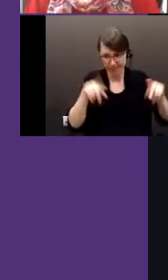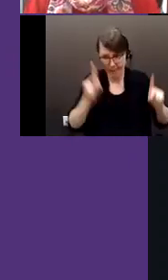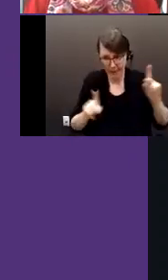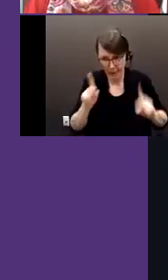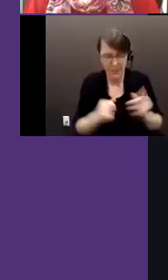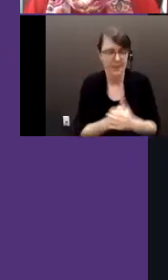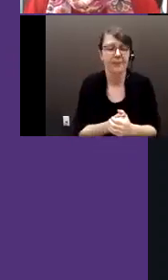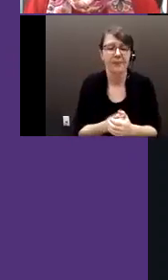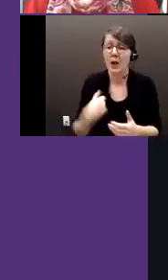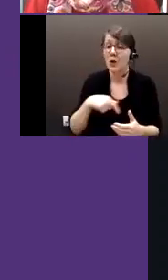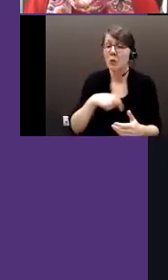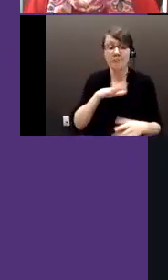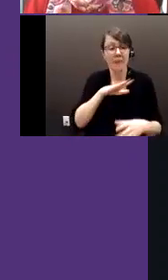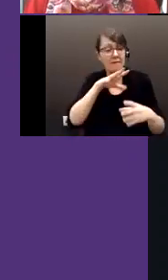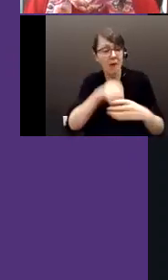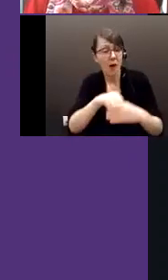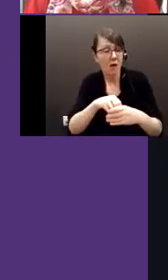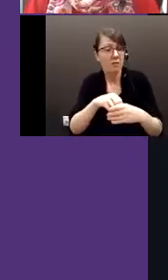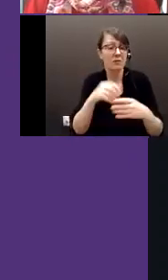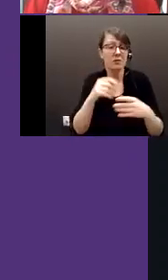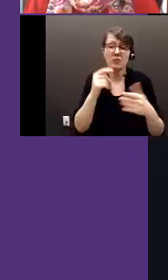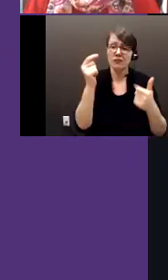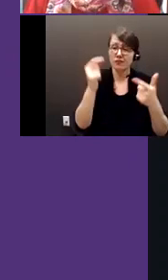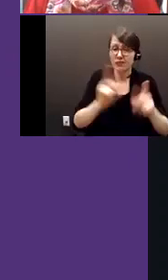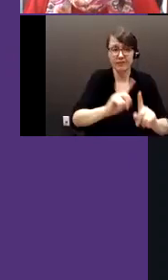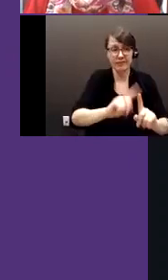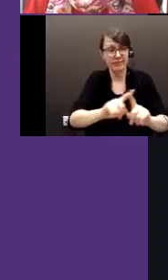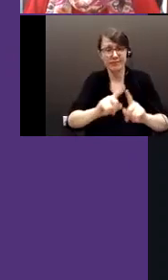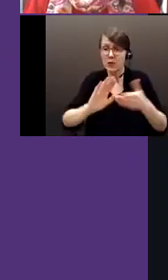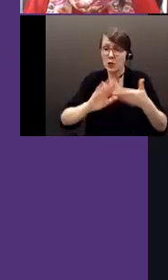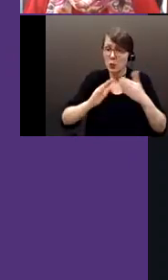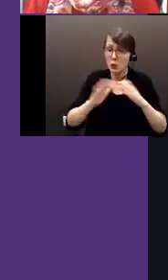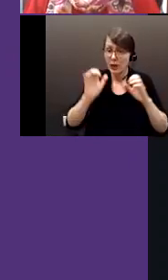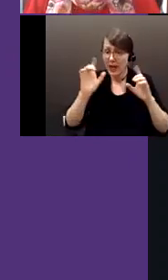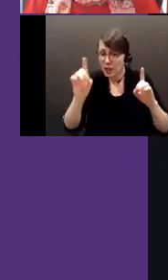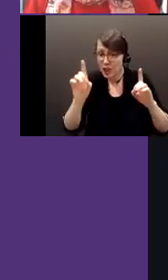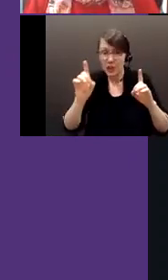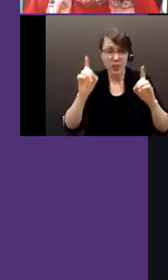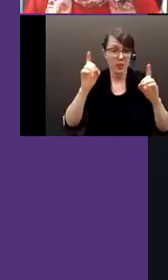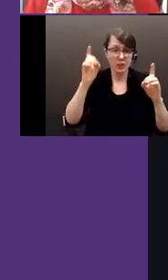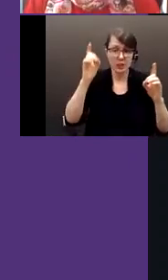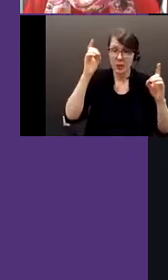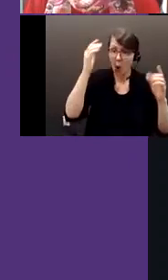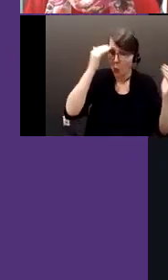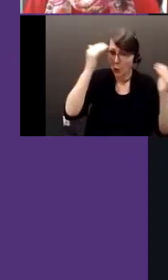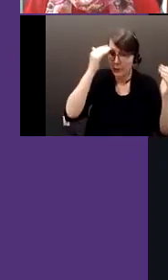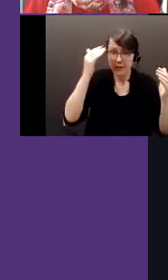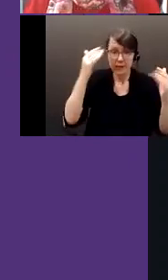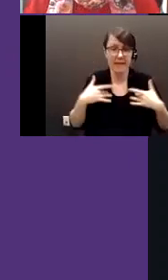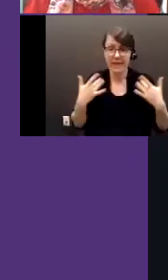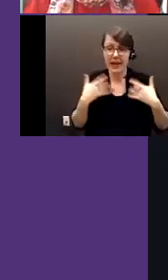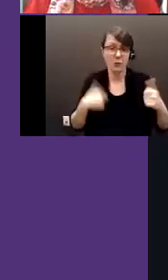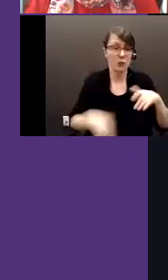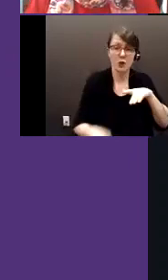in lots of different community education and awareness events. We create events of our own.